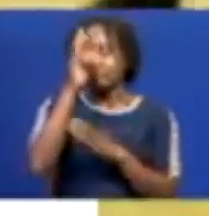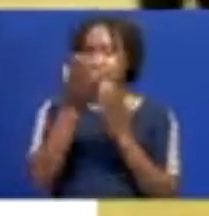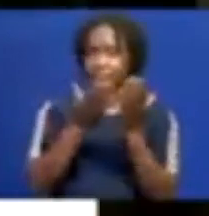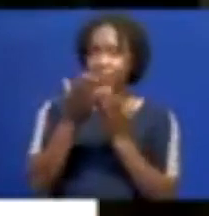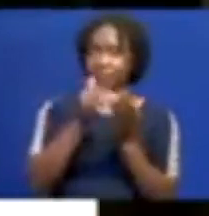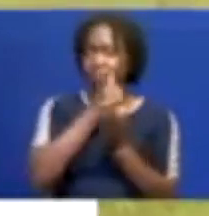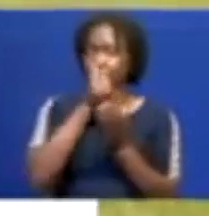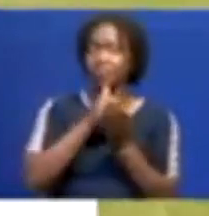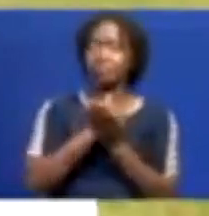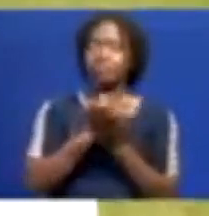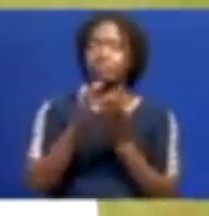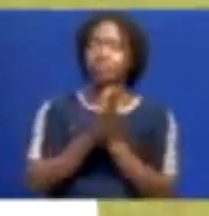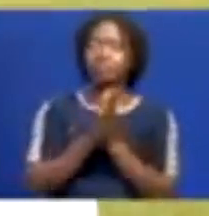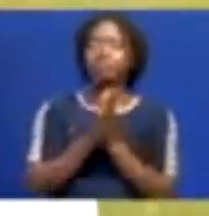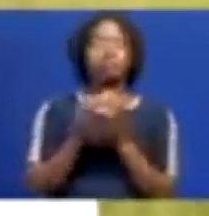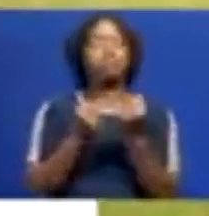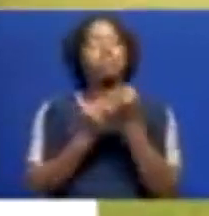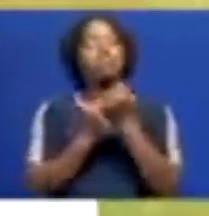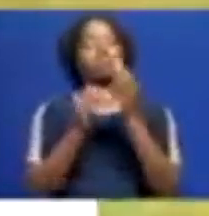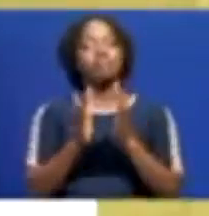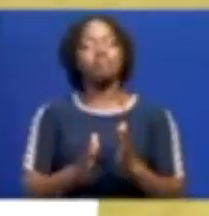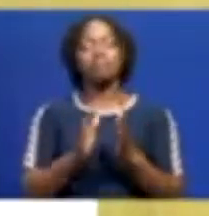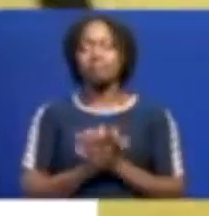the private sector, and well-wishers.